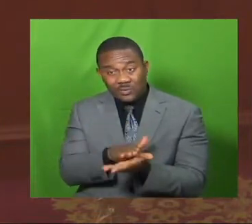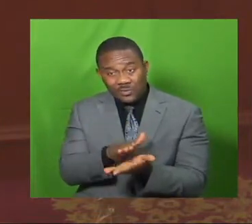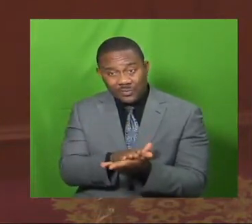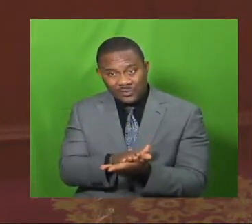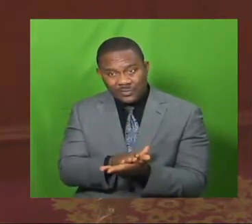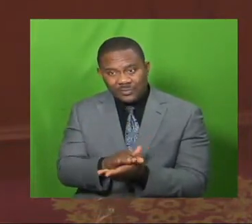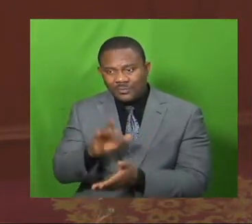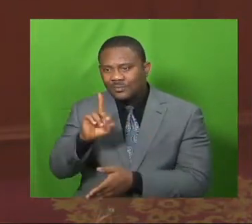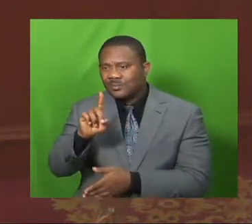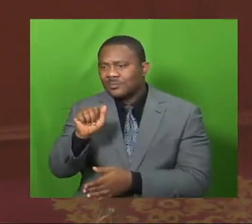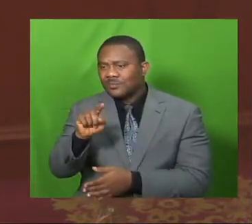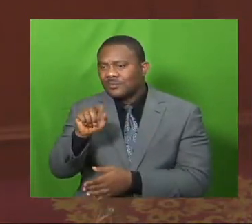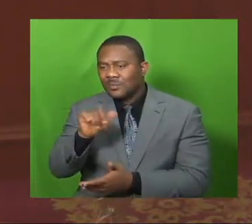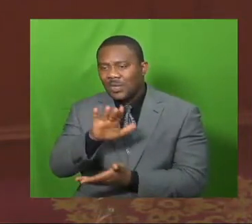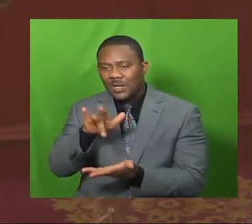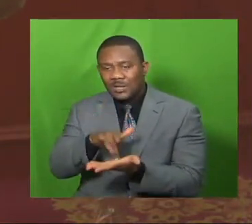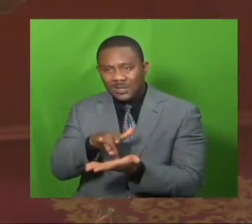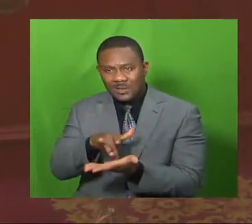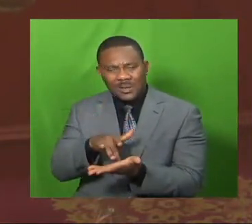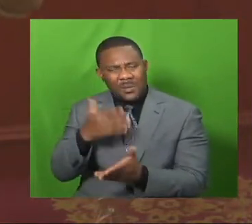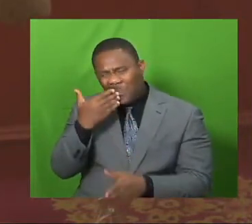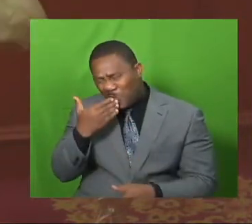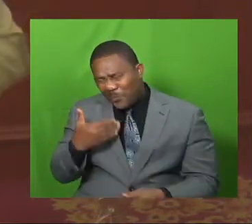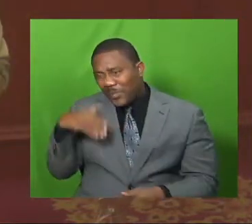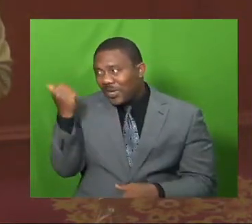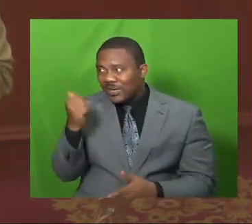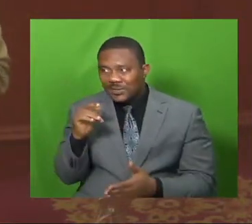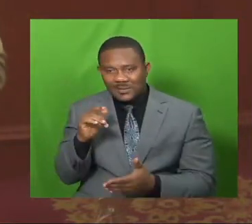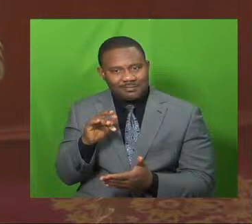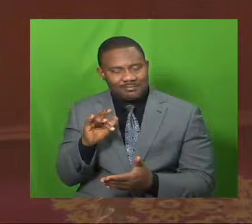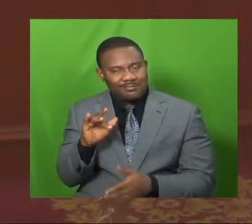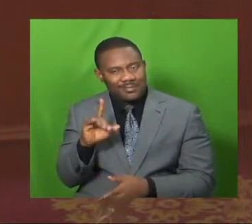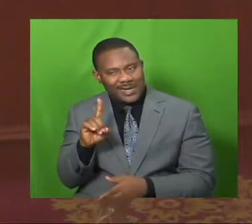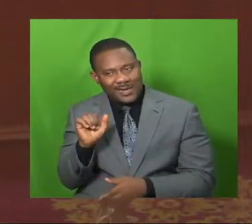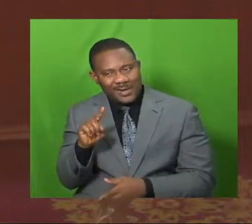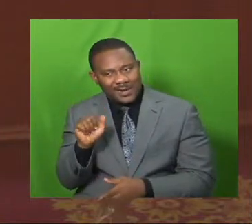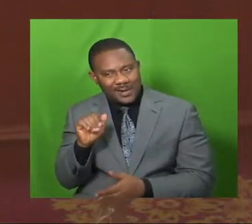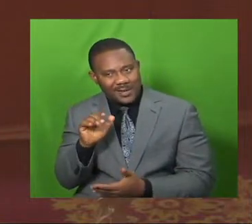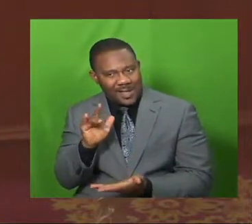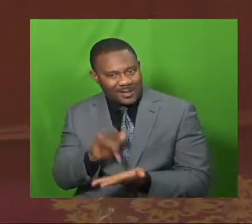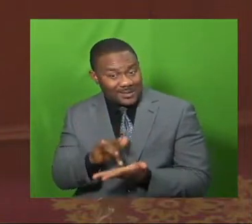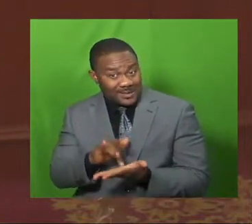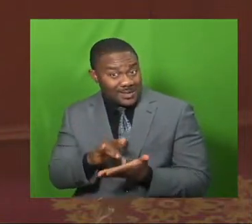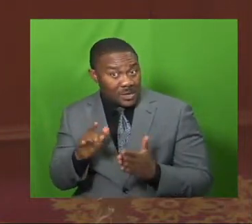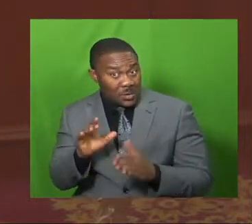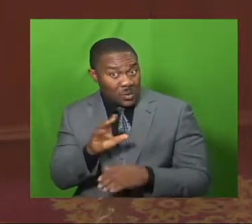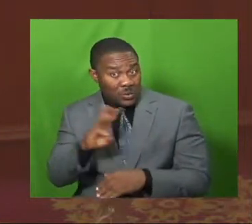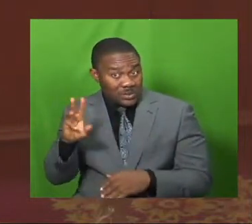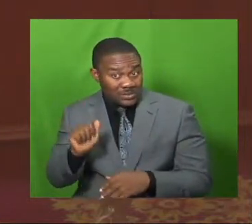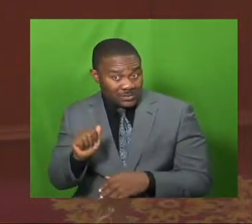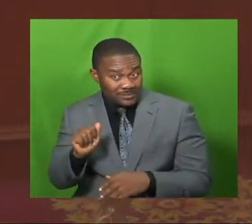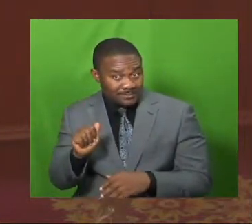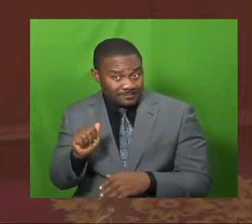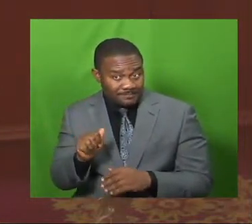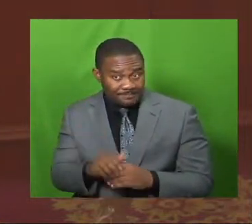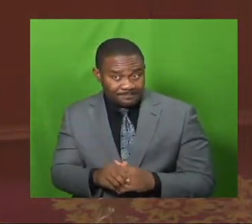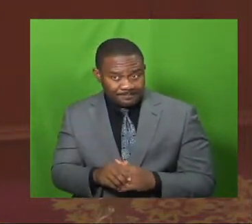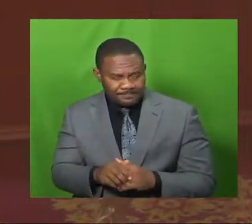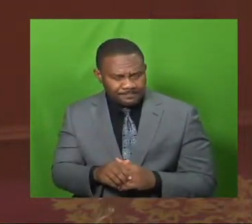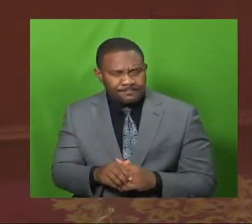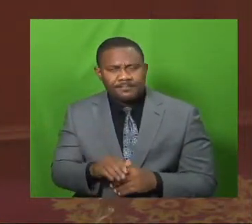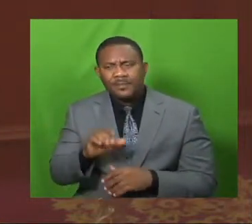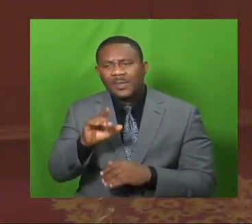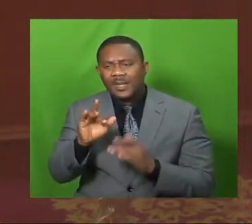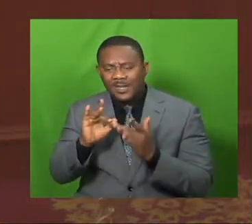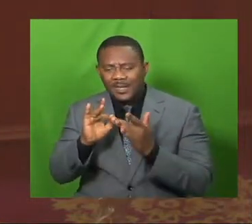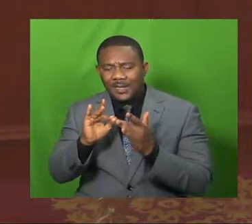data center, one of the best data centers that we can find in West Africa. Mr. Speaker, go to the digital center that we put